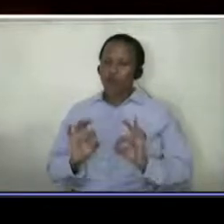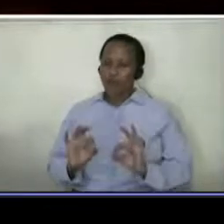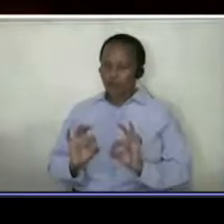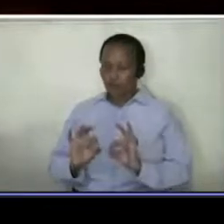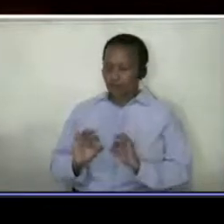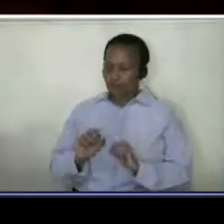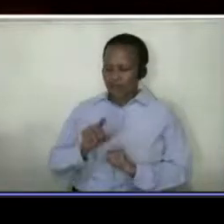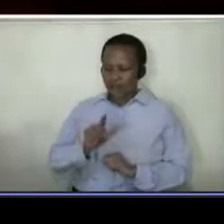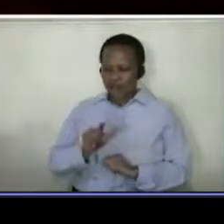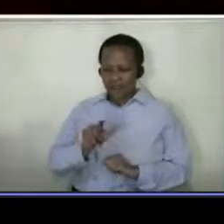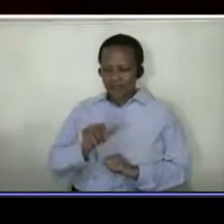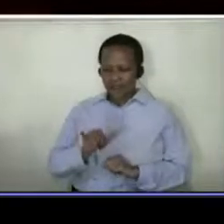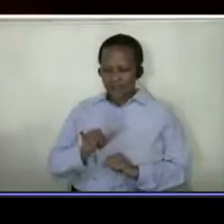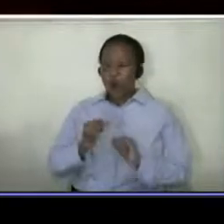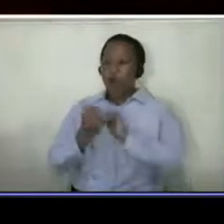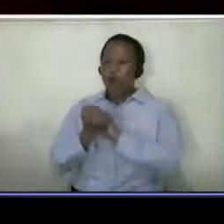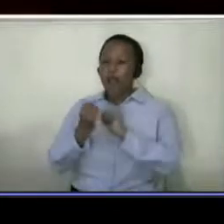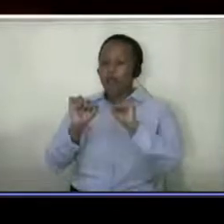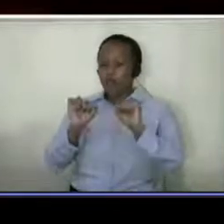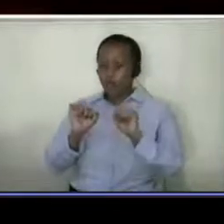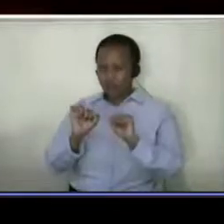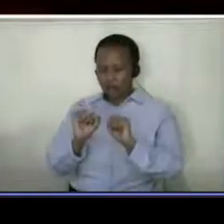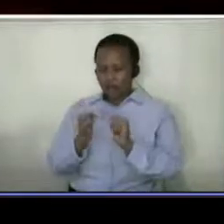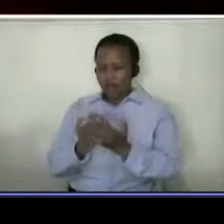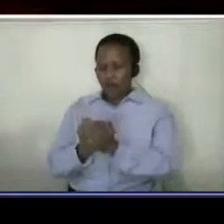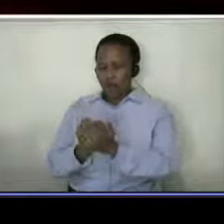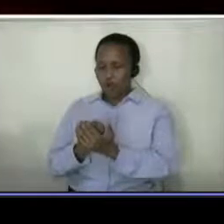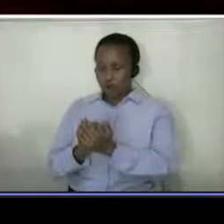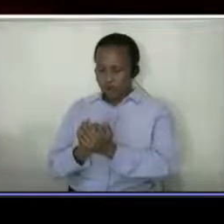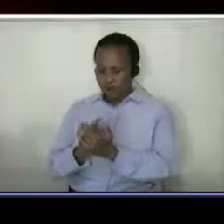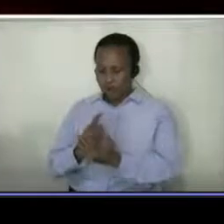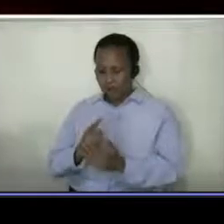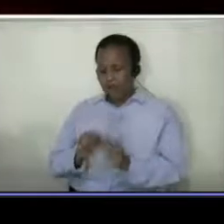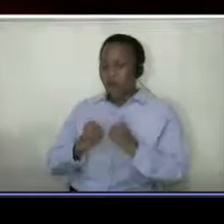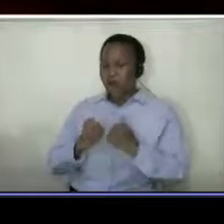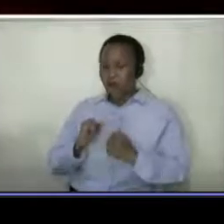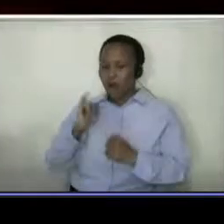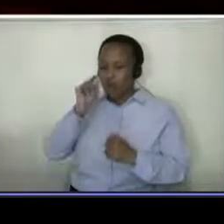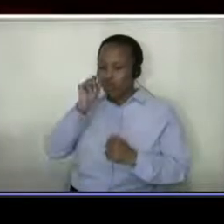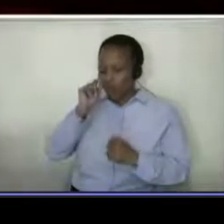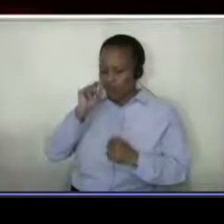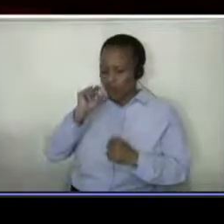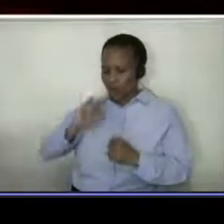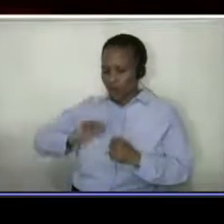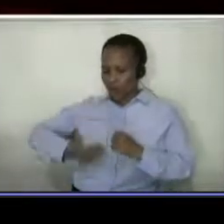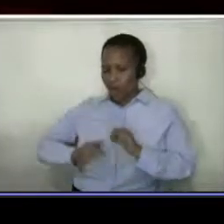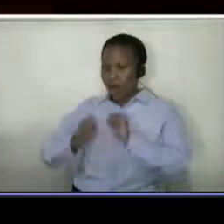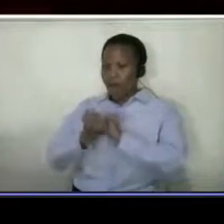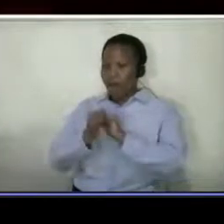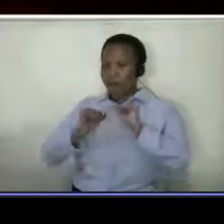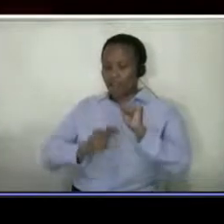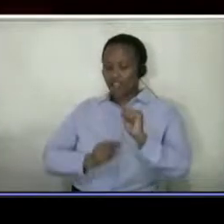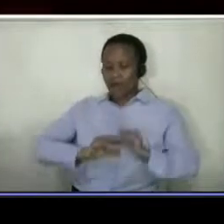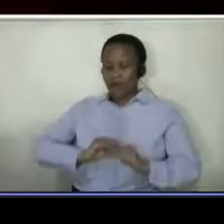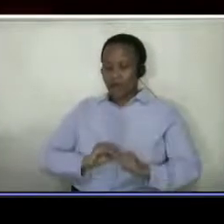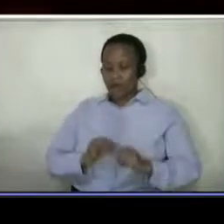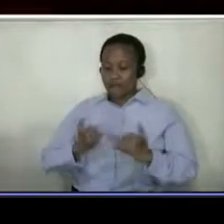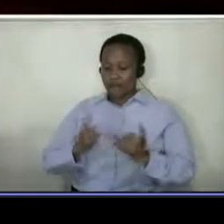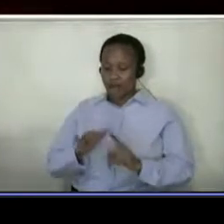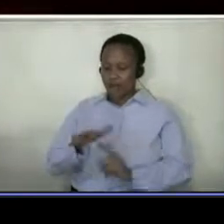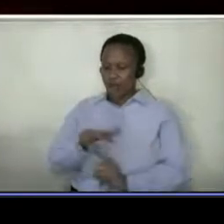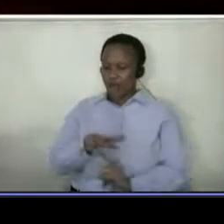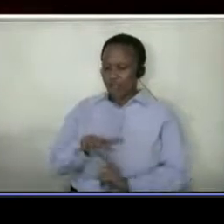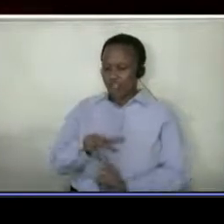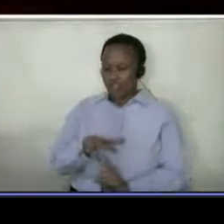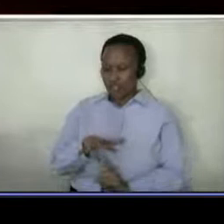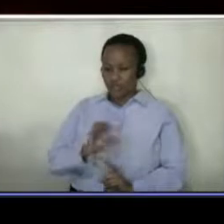balancing politics, regional and global integration with the agenda of liberation. These conditions have proven difficult and